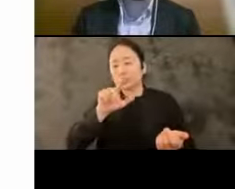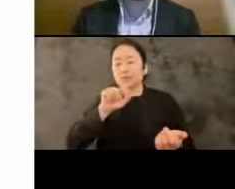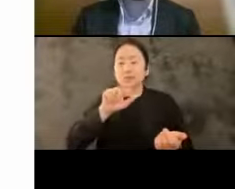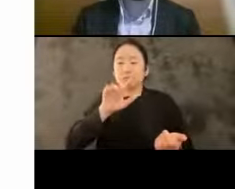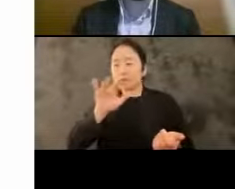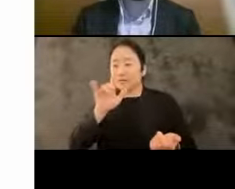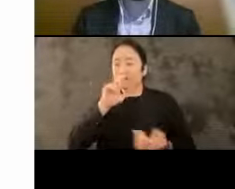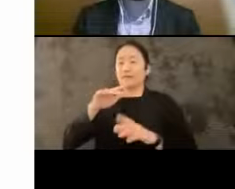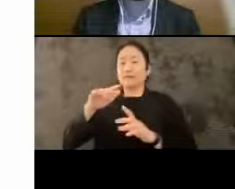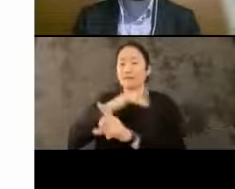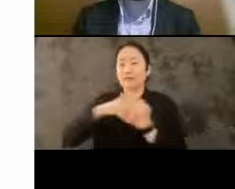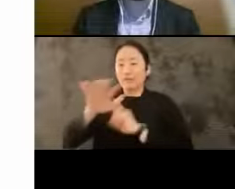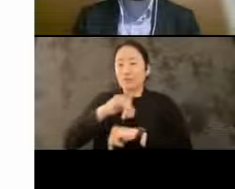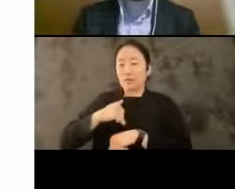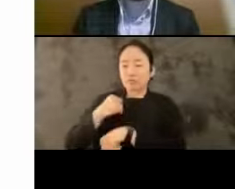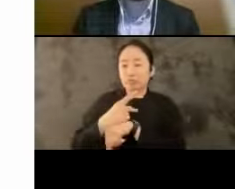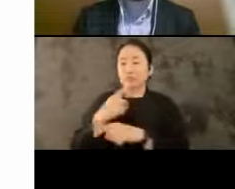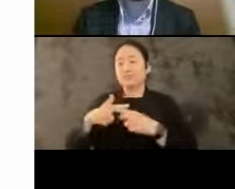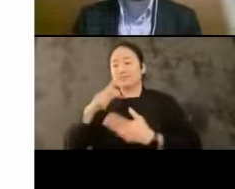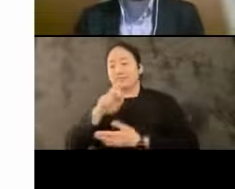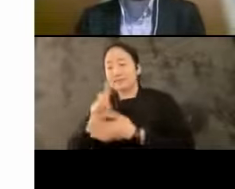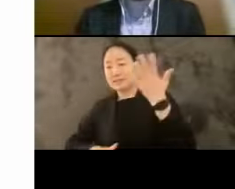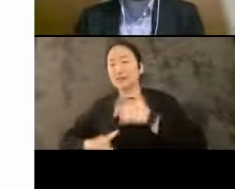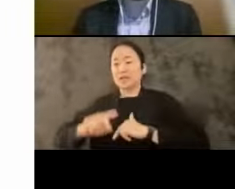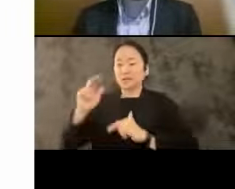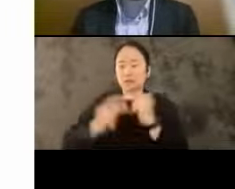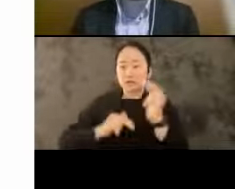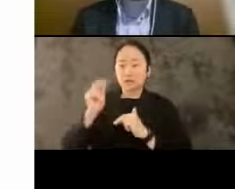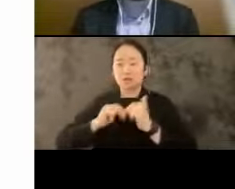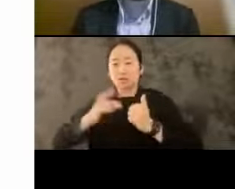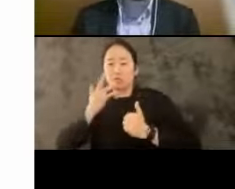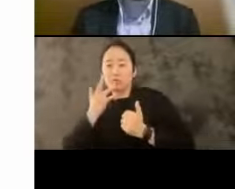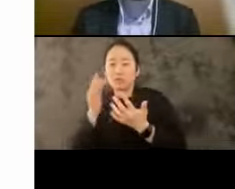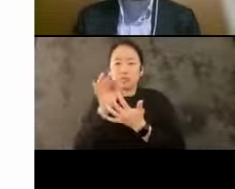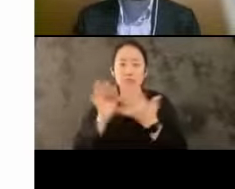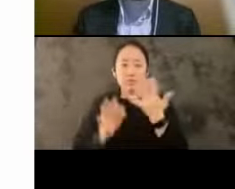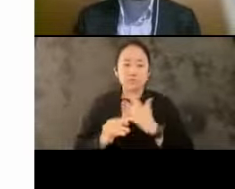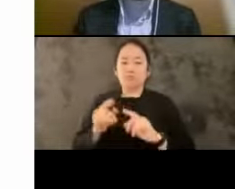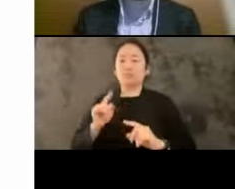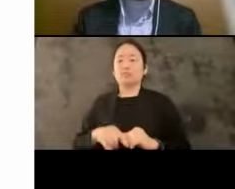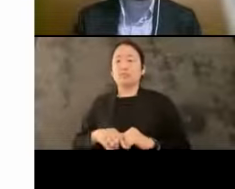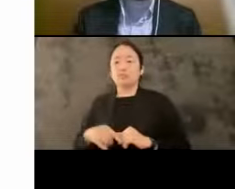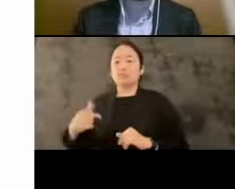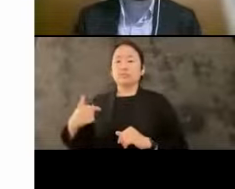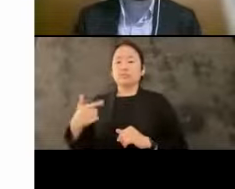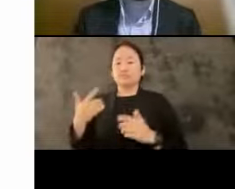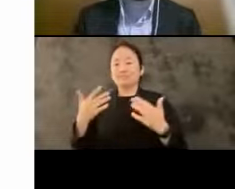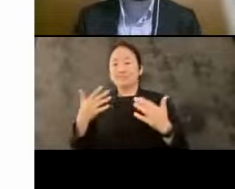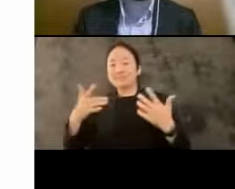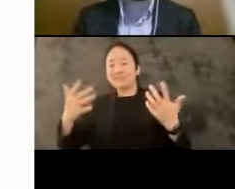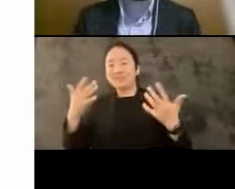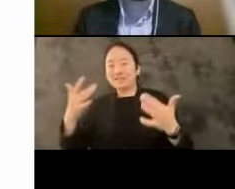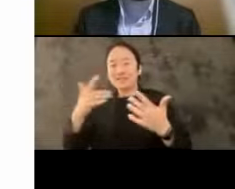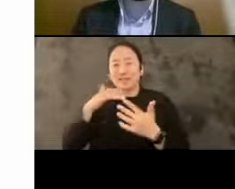of the preferred option. So as they enter into the environmental phase and design,